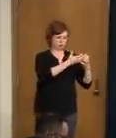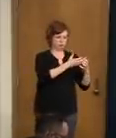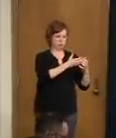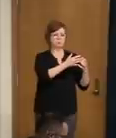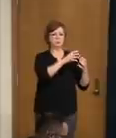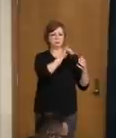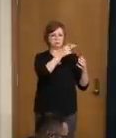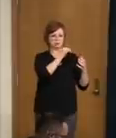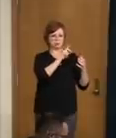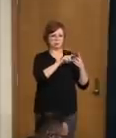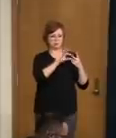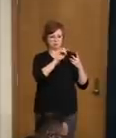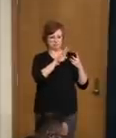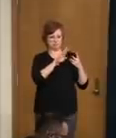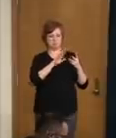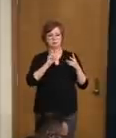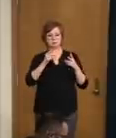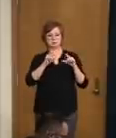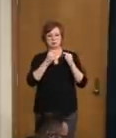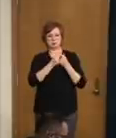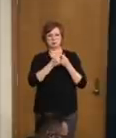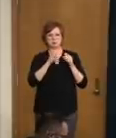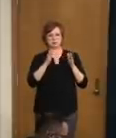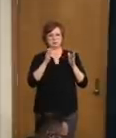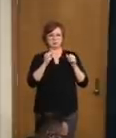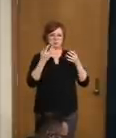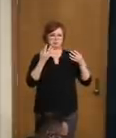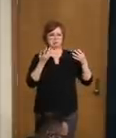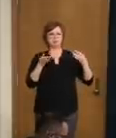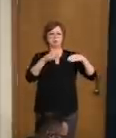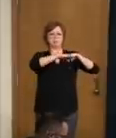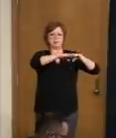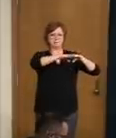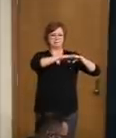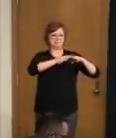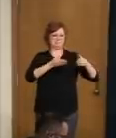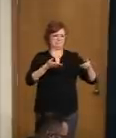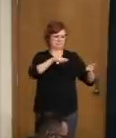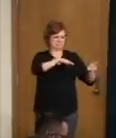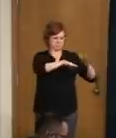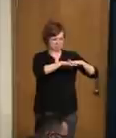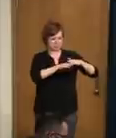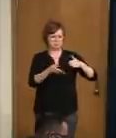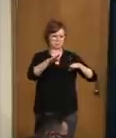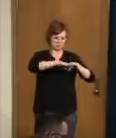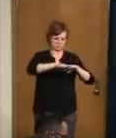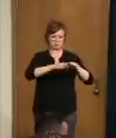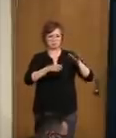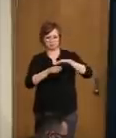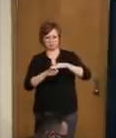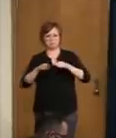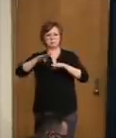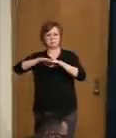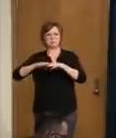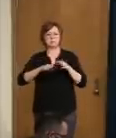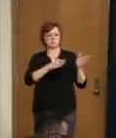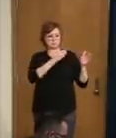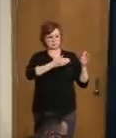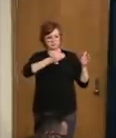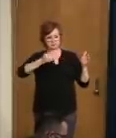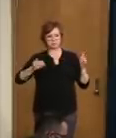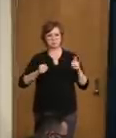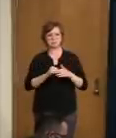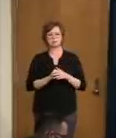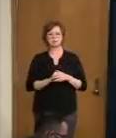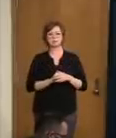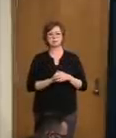March, you could be starting with the next sequence group. Once you can see that everyone who's in the first priority group has completed first doses, the